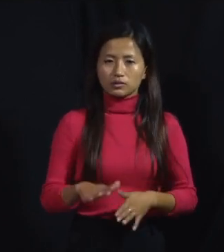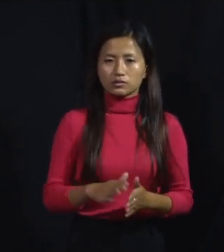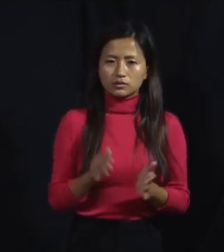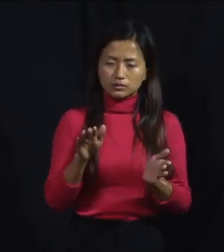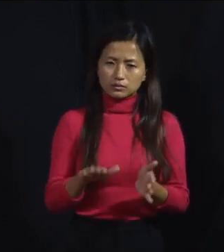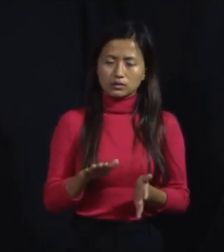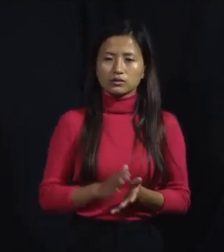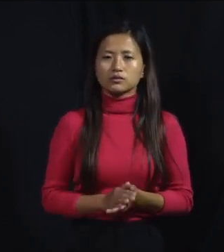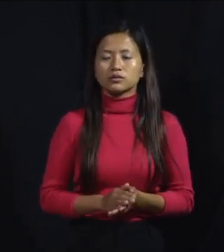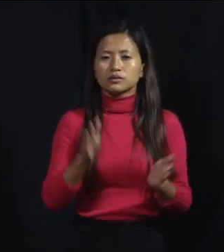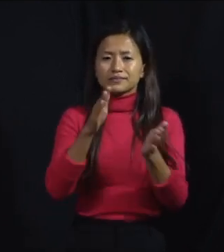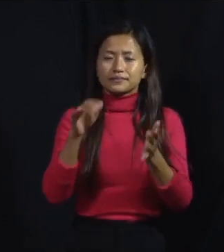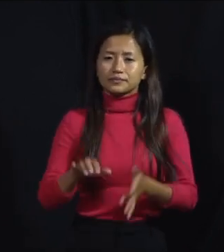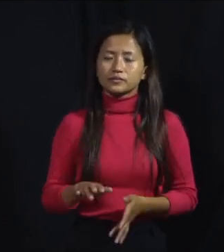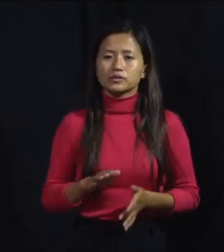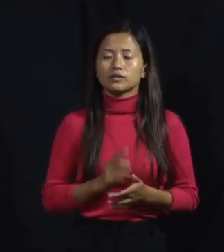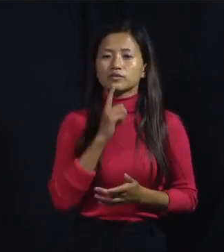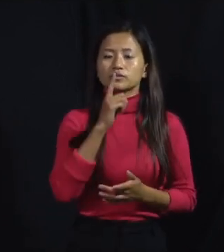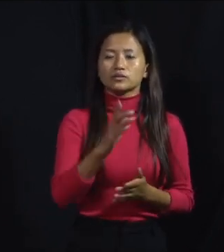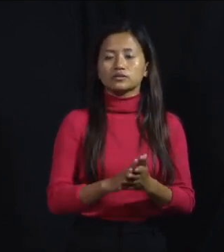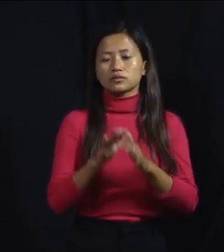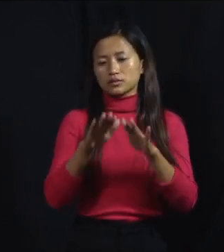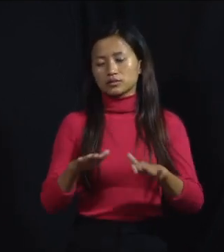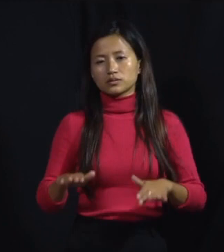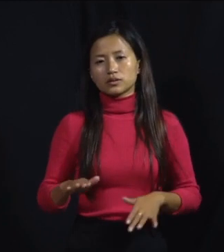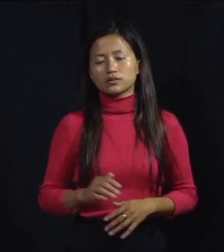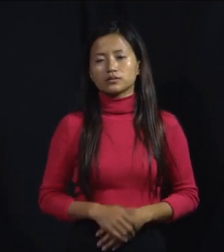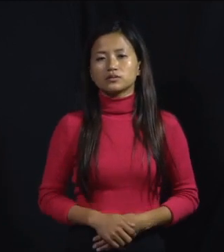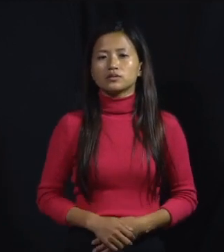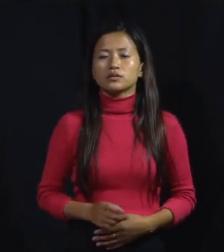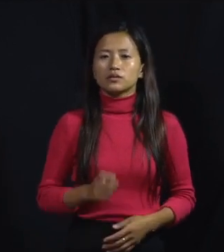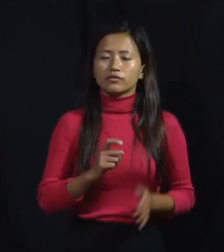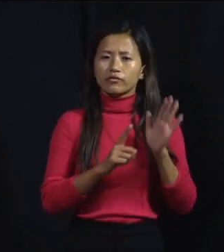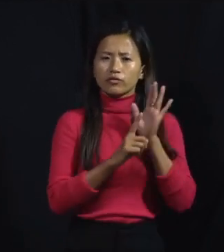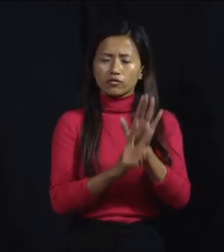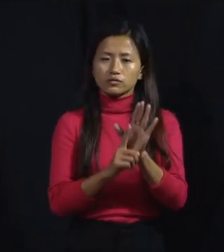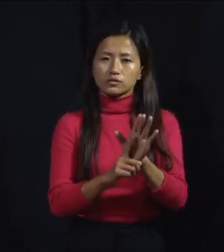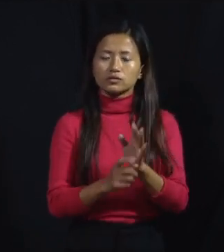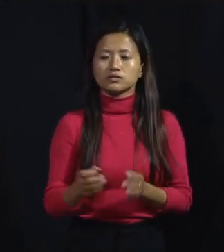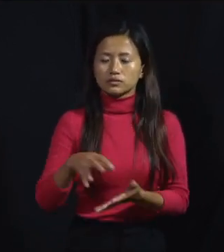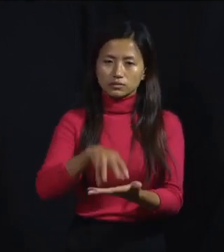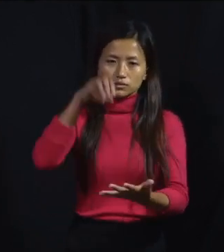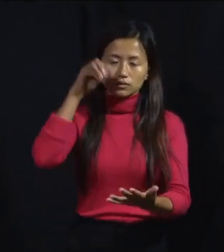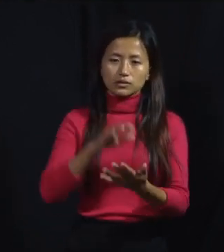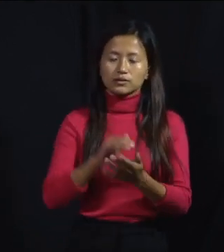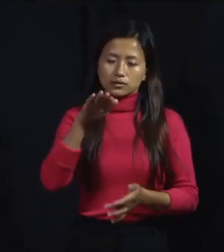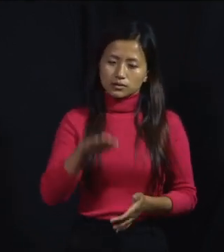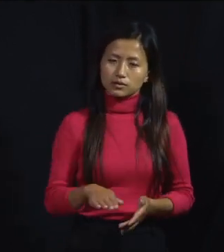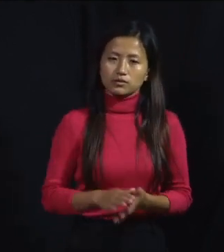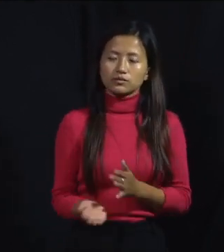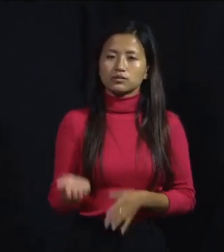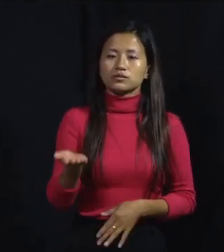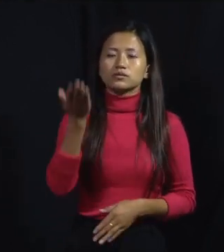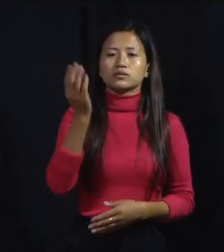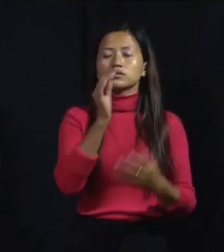cannot force a lot of information to the child, isn't that? Or we cannot force learning into the child. But as he grows up in